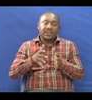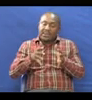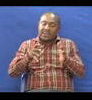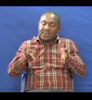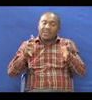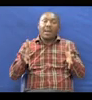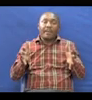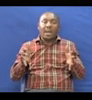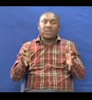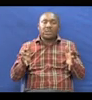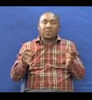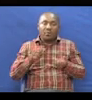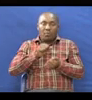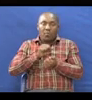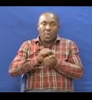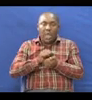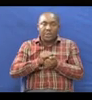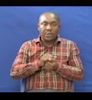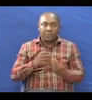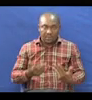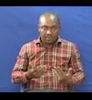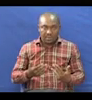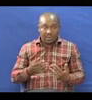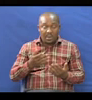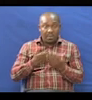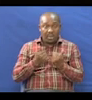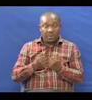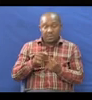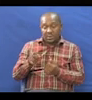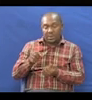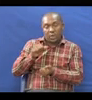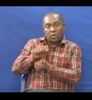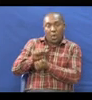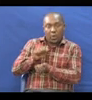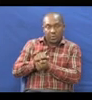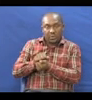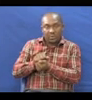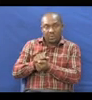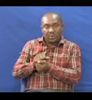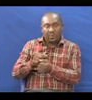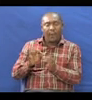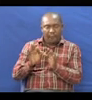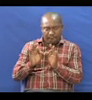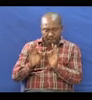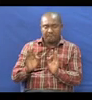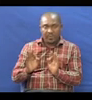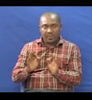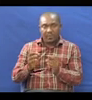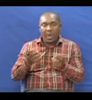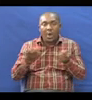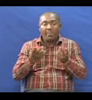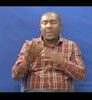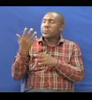production. Why? Because they improved their tools compared to communal society. They improved their